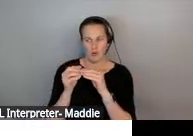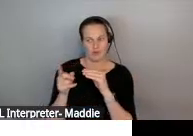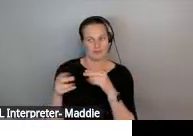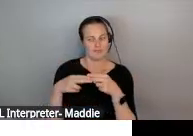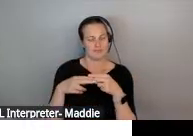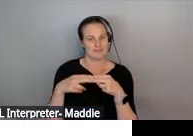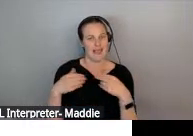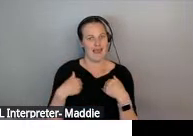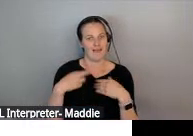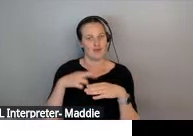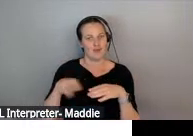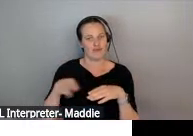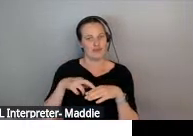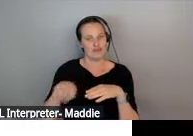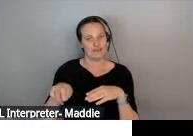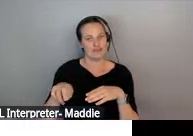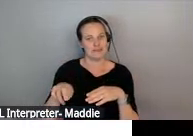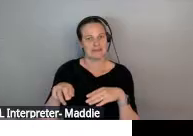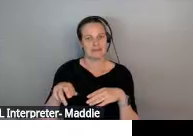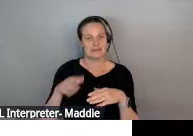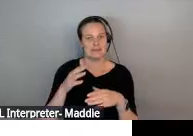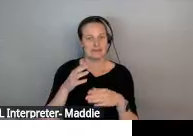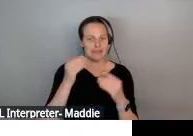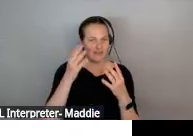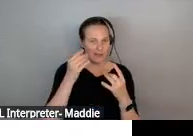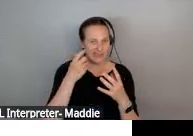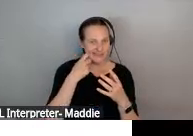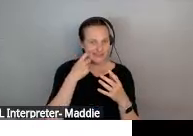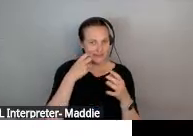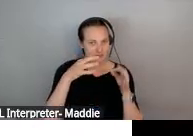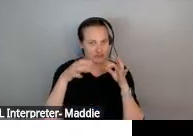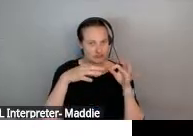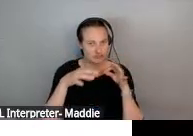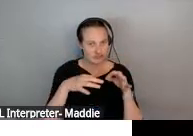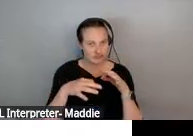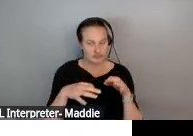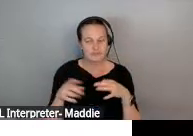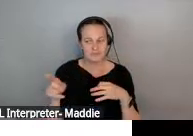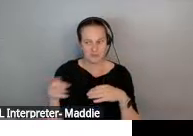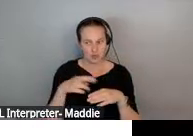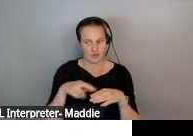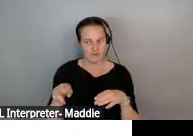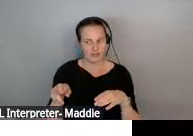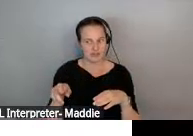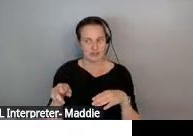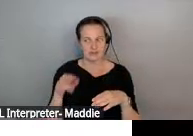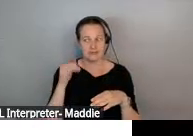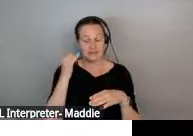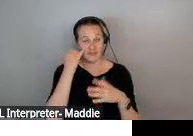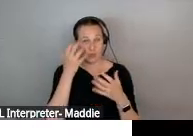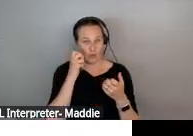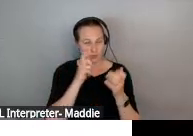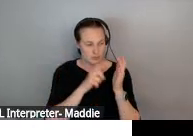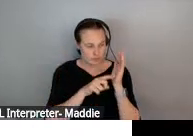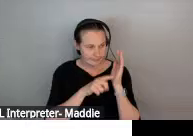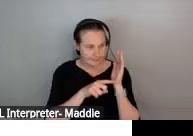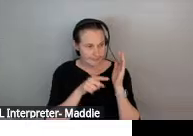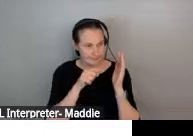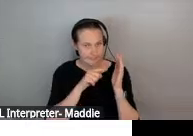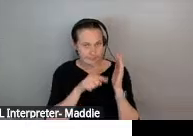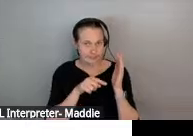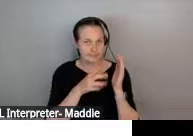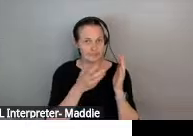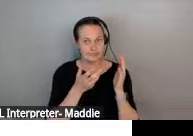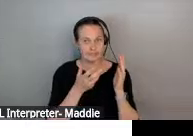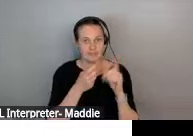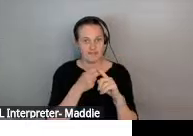contains some references for some of the information that was shared. So if you want to look up any references from